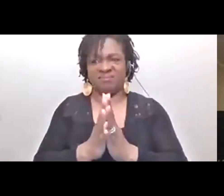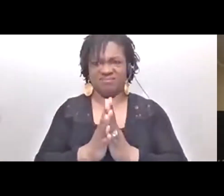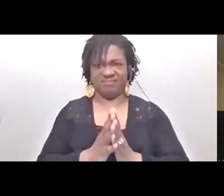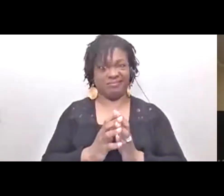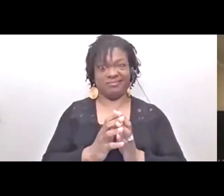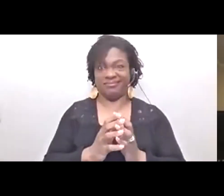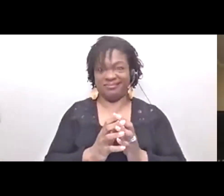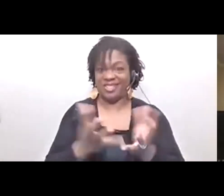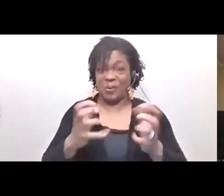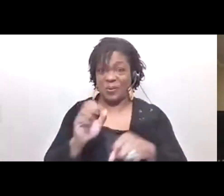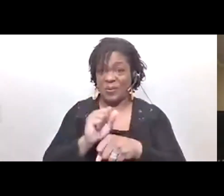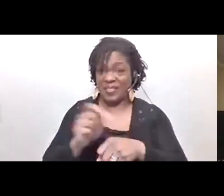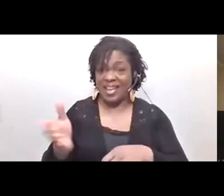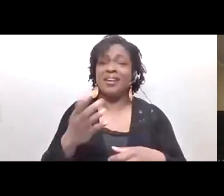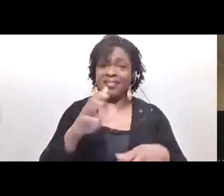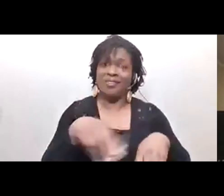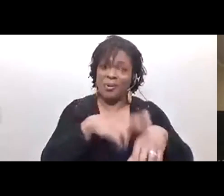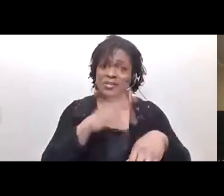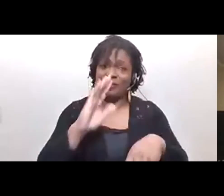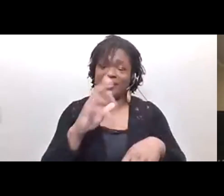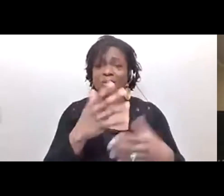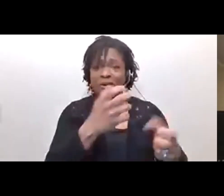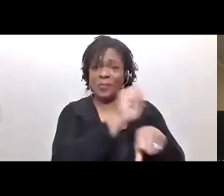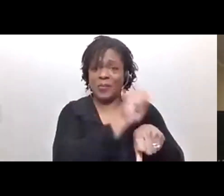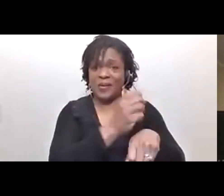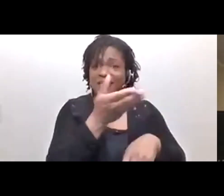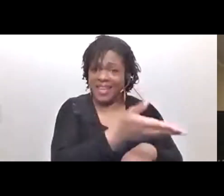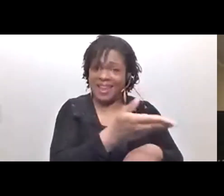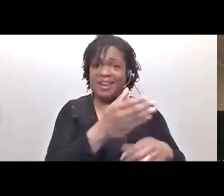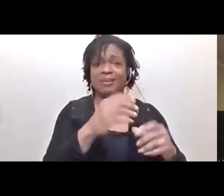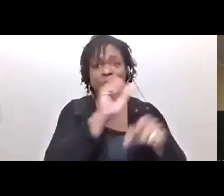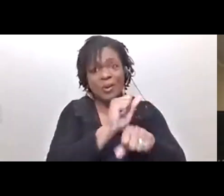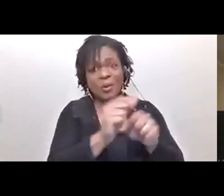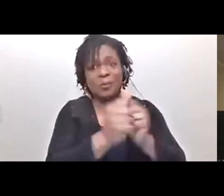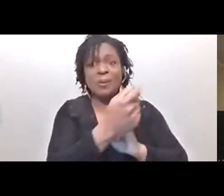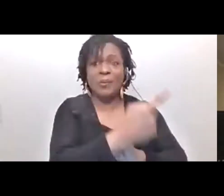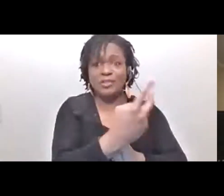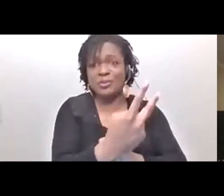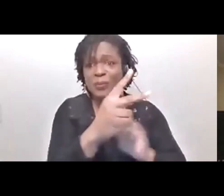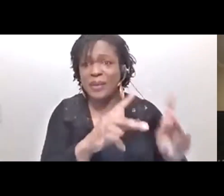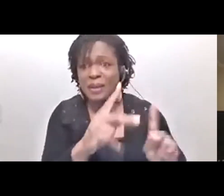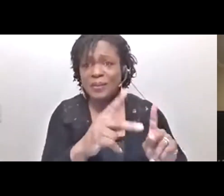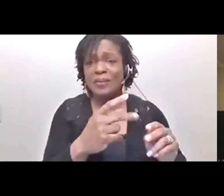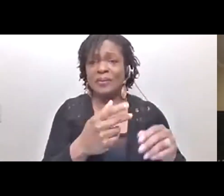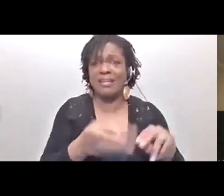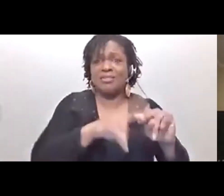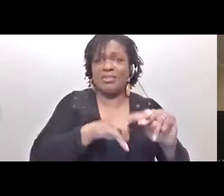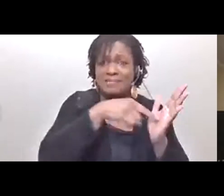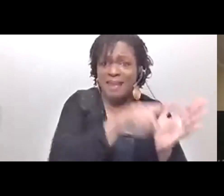going to want to go to the waiver program where they can work with 1 or 2 people instead of more people.